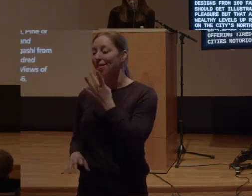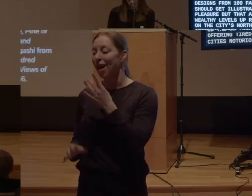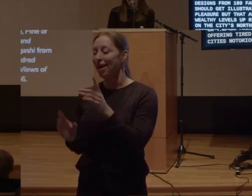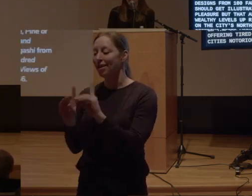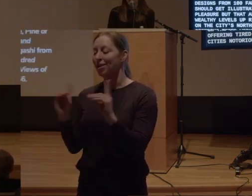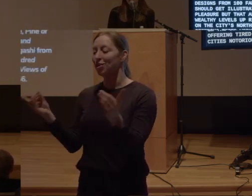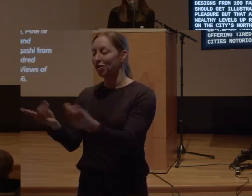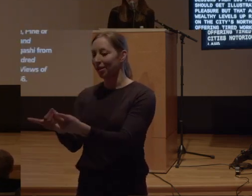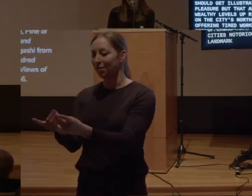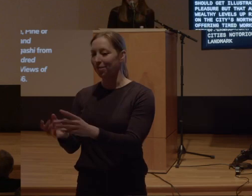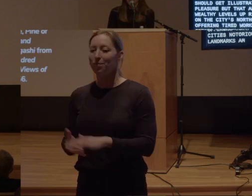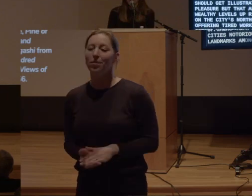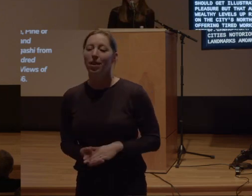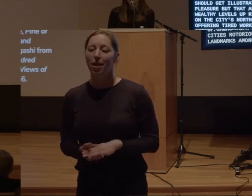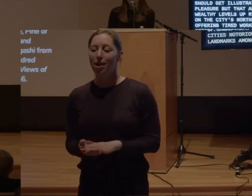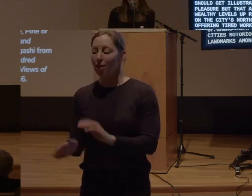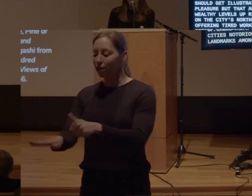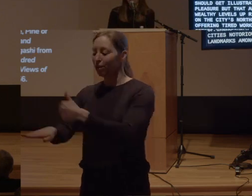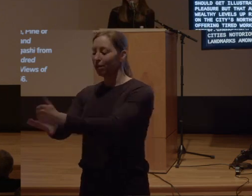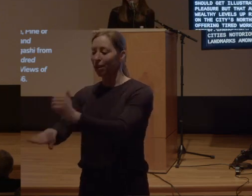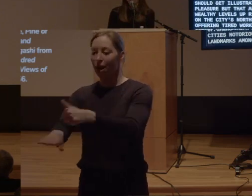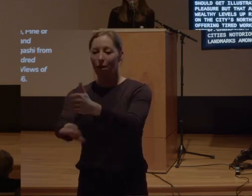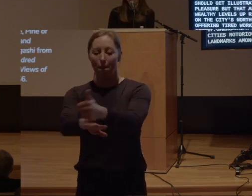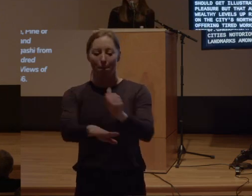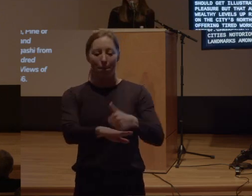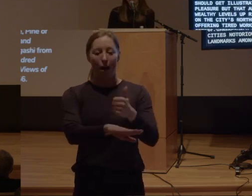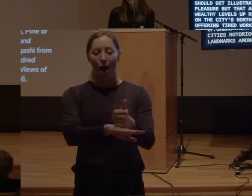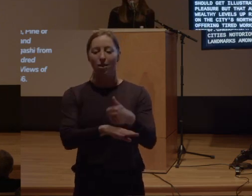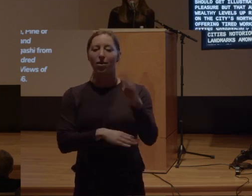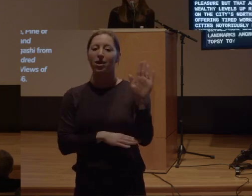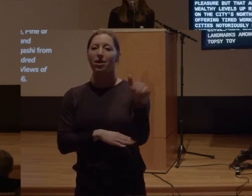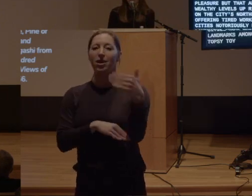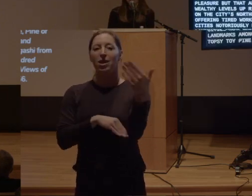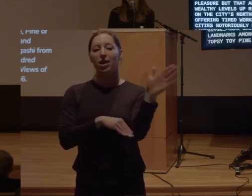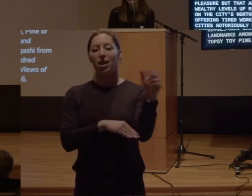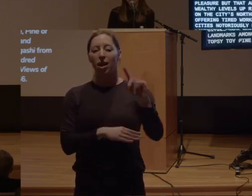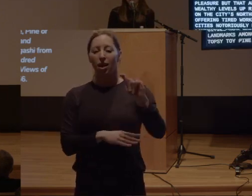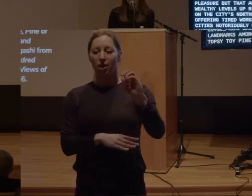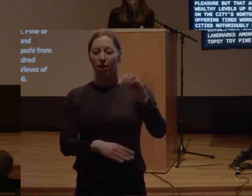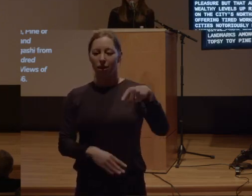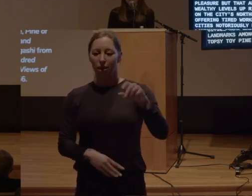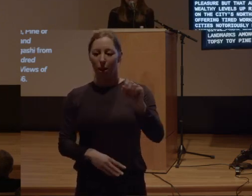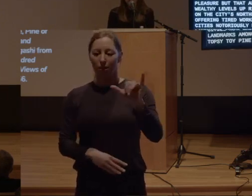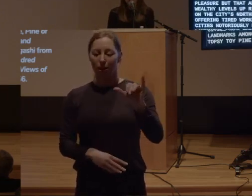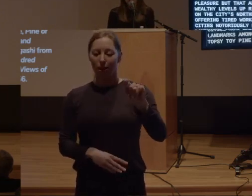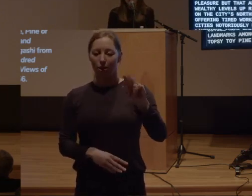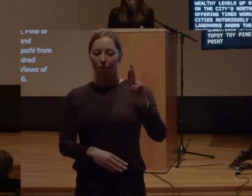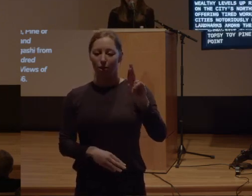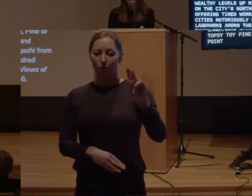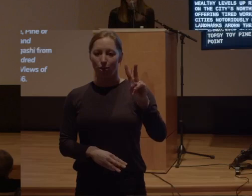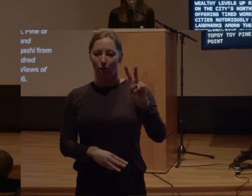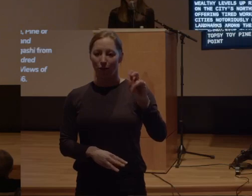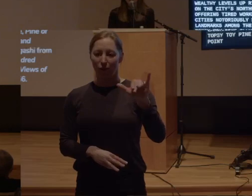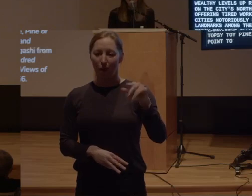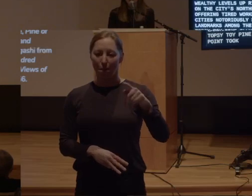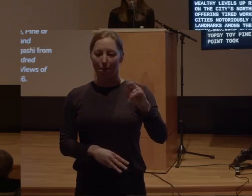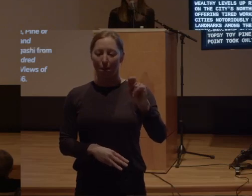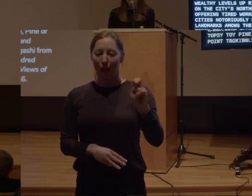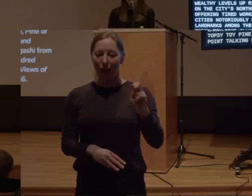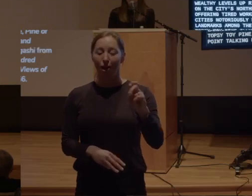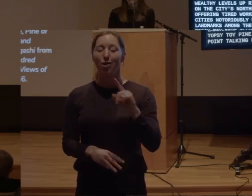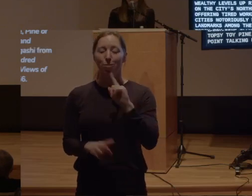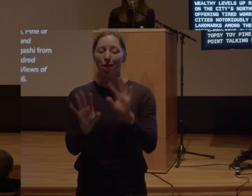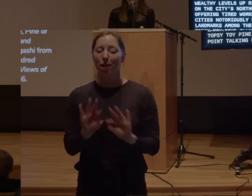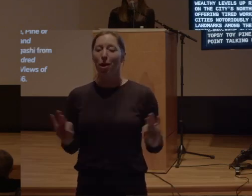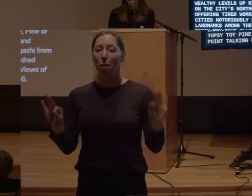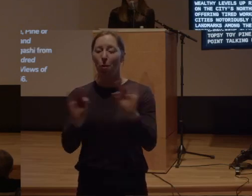Natural landmarks along the river, such as the so-called topsy-turvy pine illustrated in the corner of this print, took on unique significance